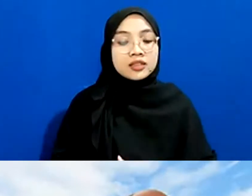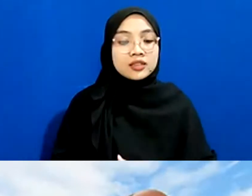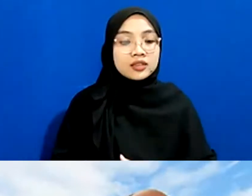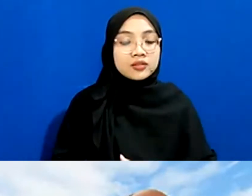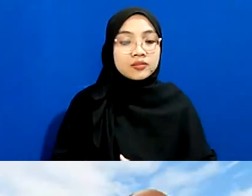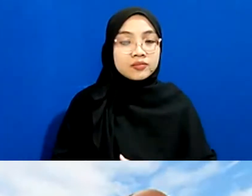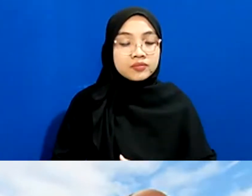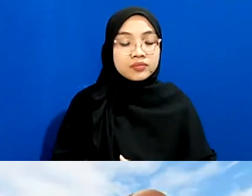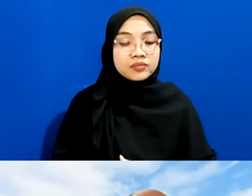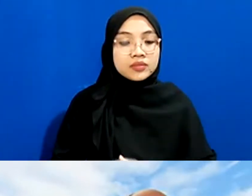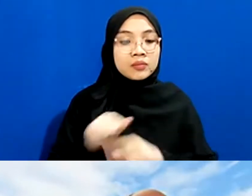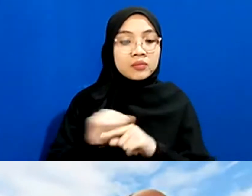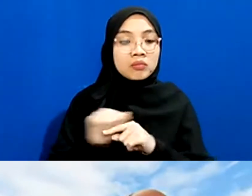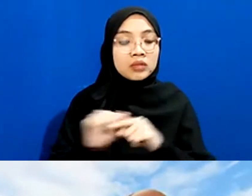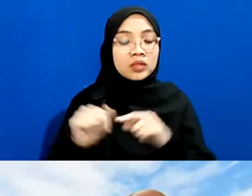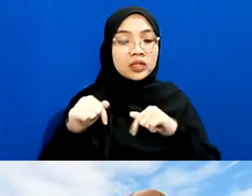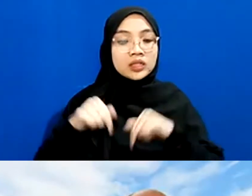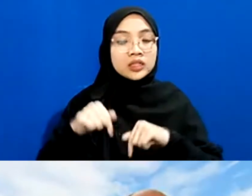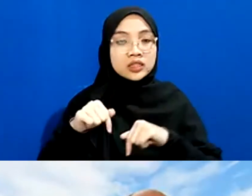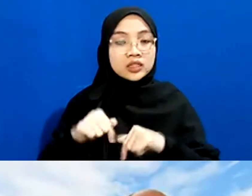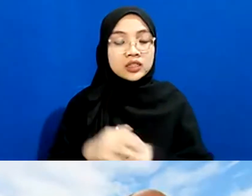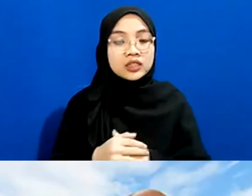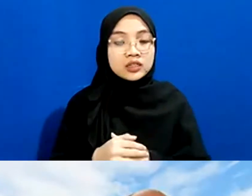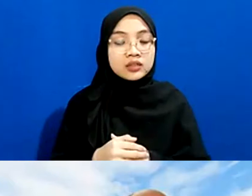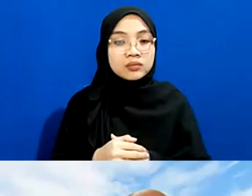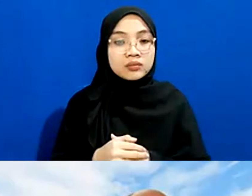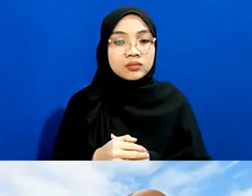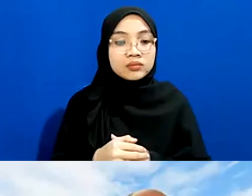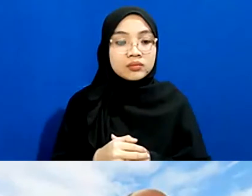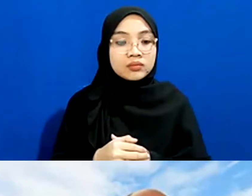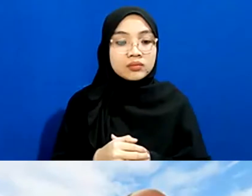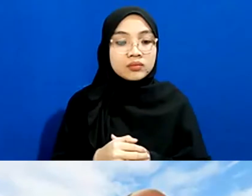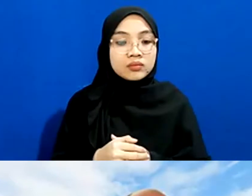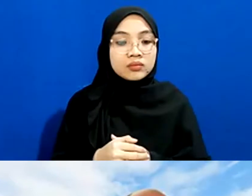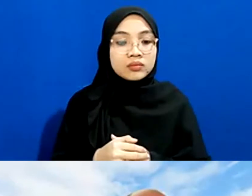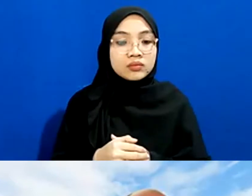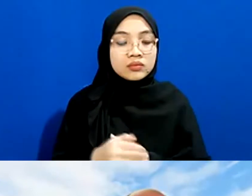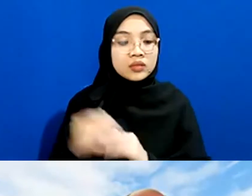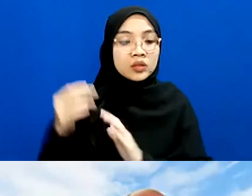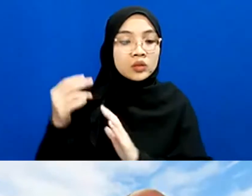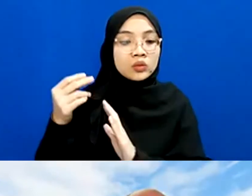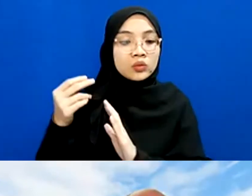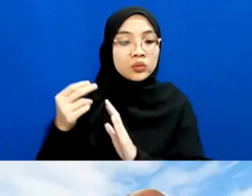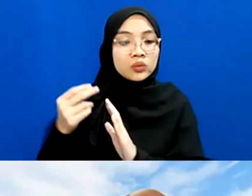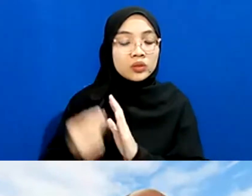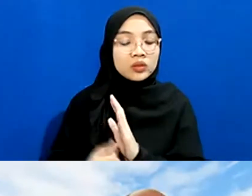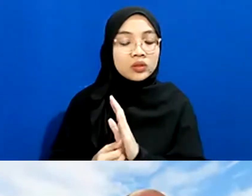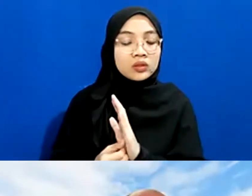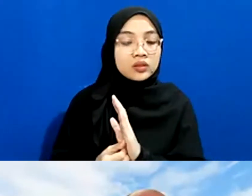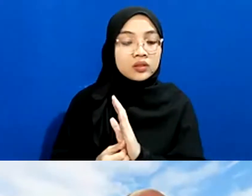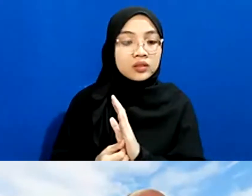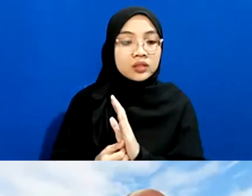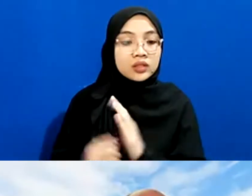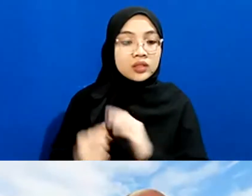supported financially by the Office of International